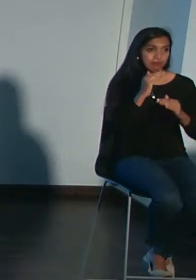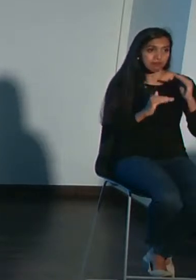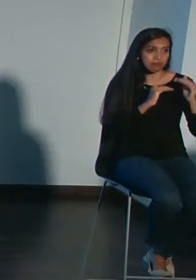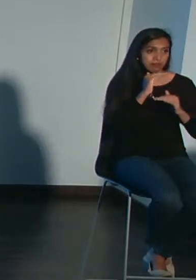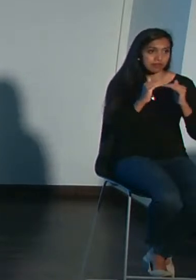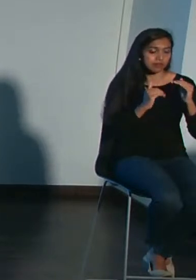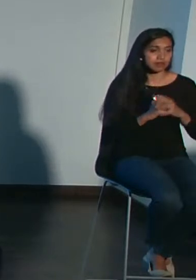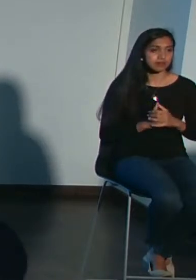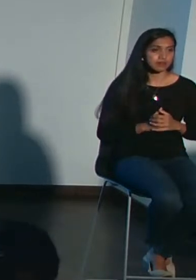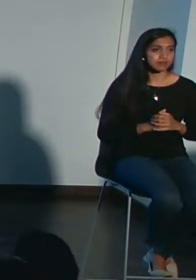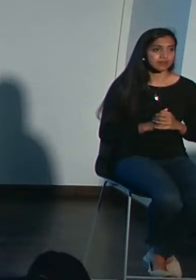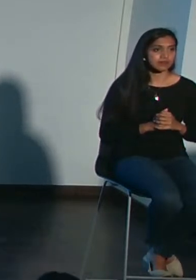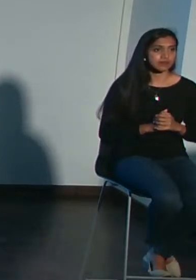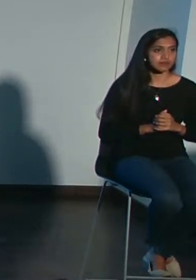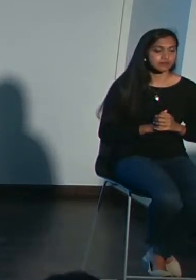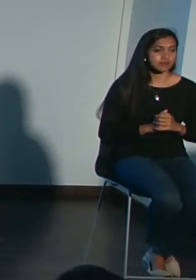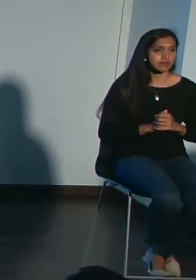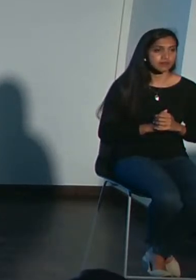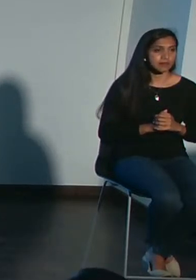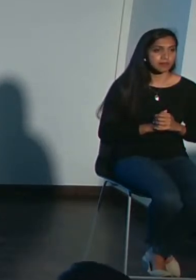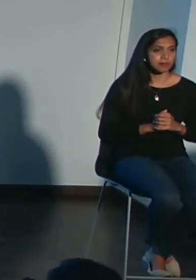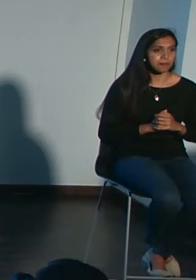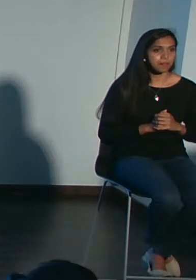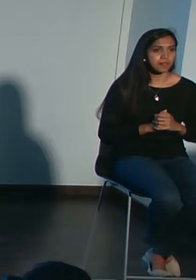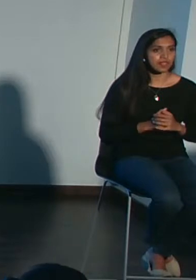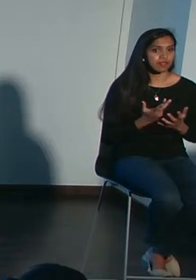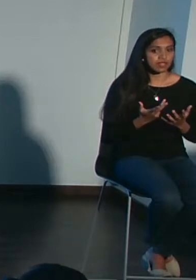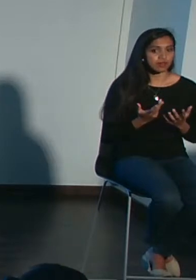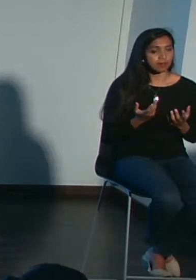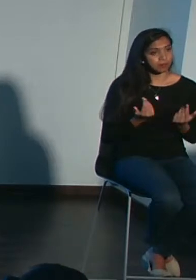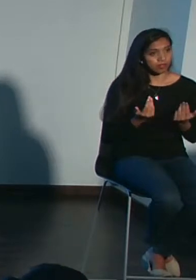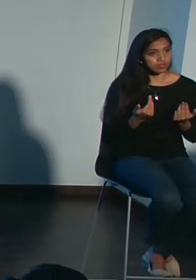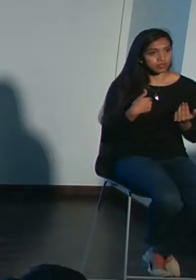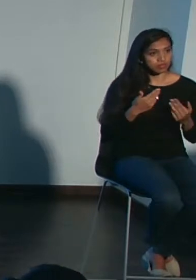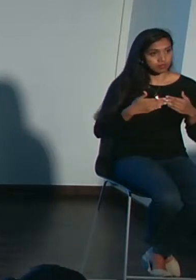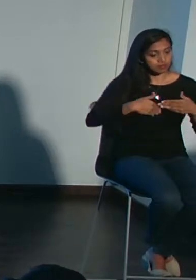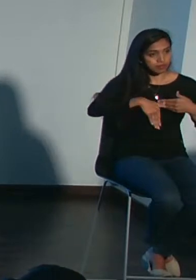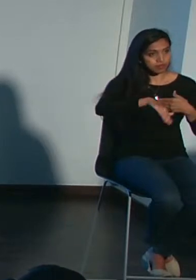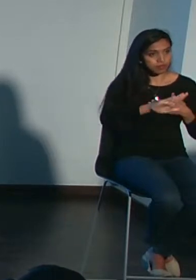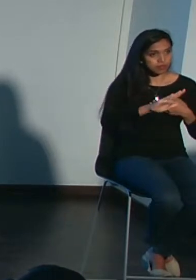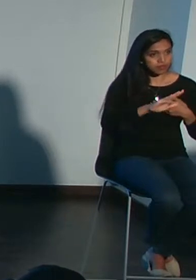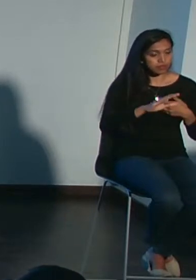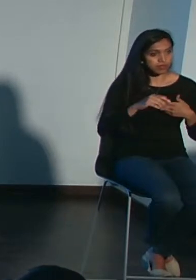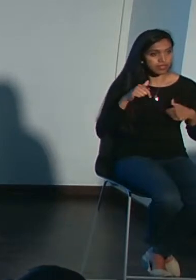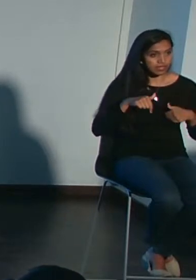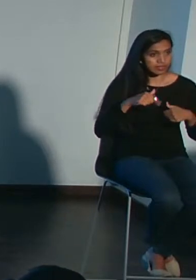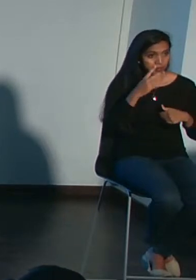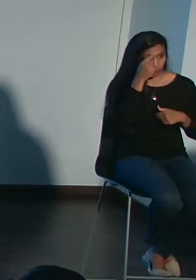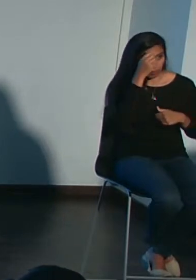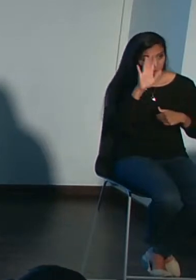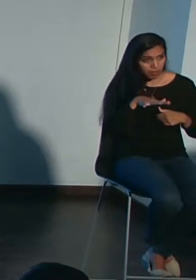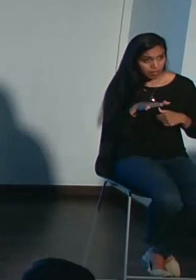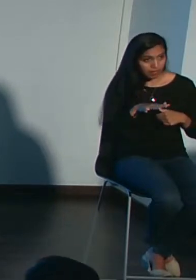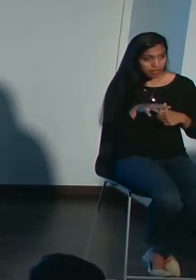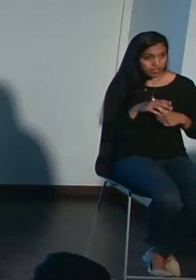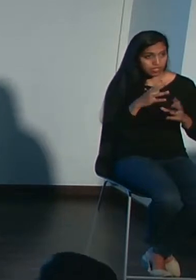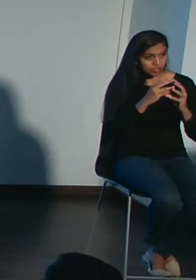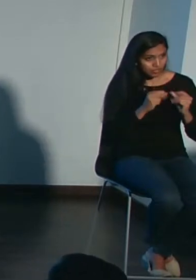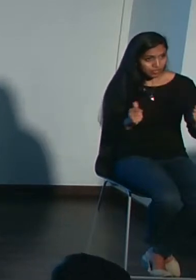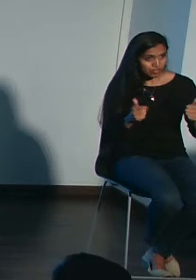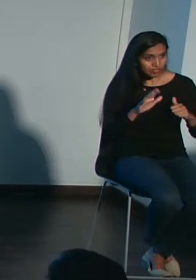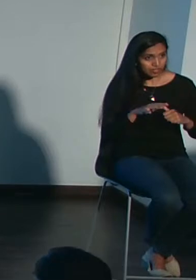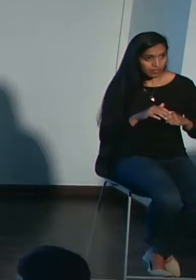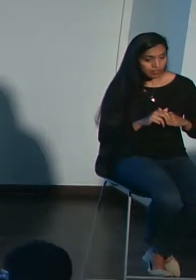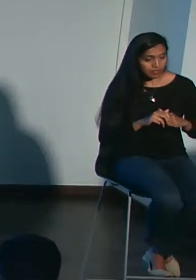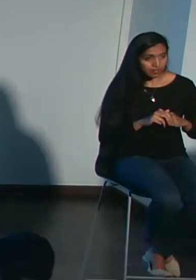performative kind of manner, rather to say, okay, there can be more, that one could delve into. And keep that, yeah,